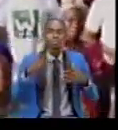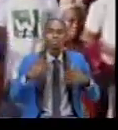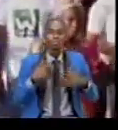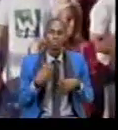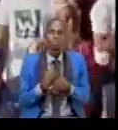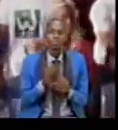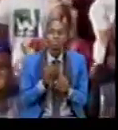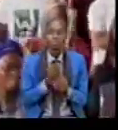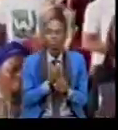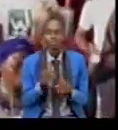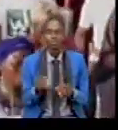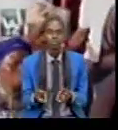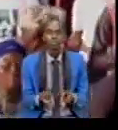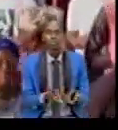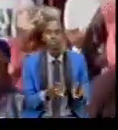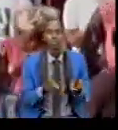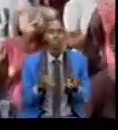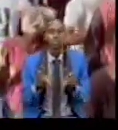Made a way